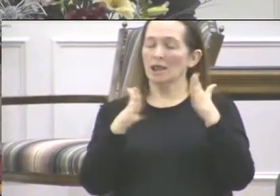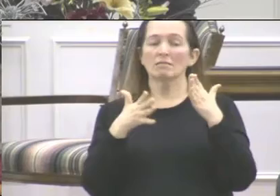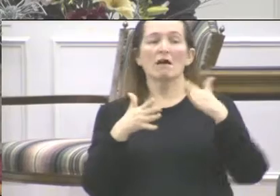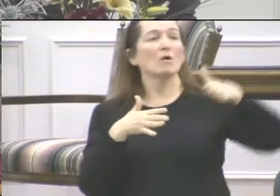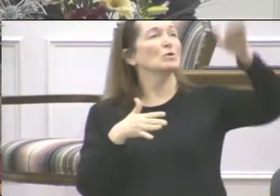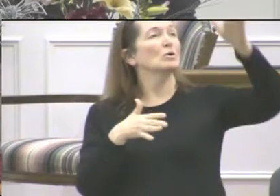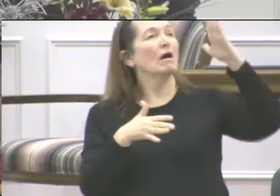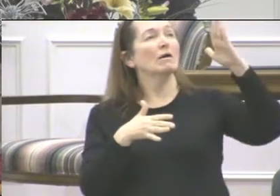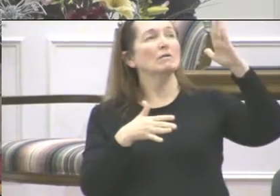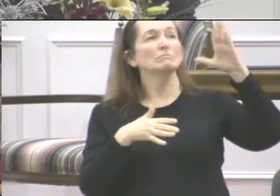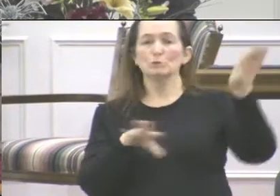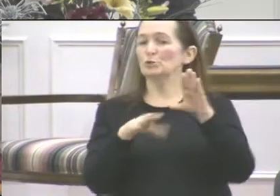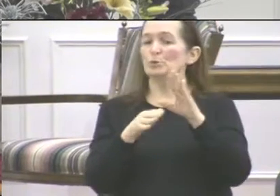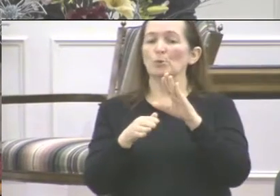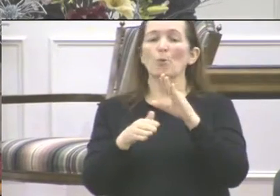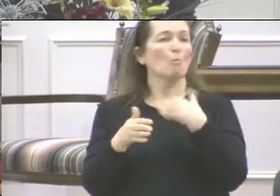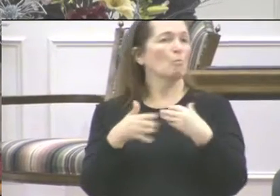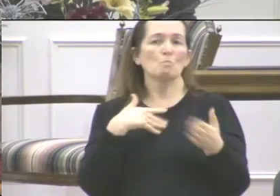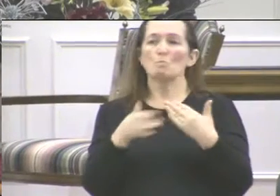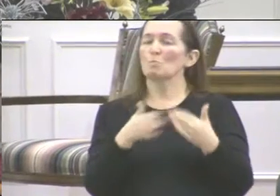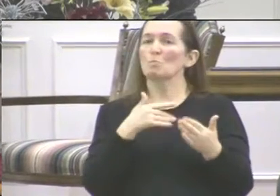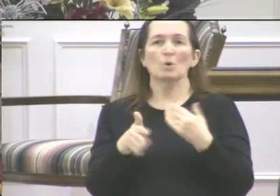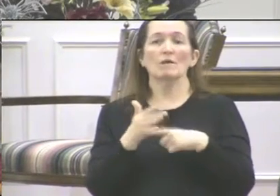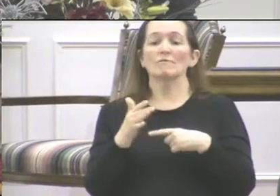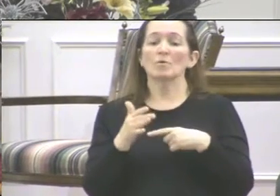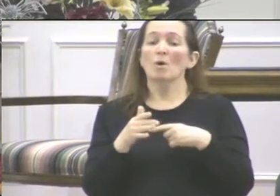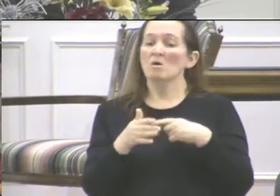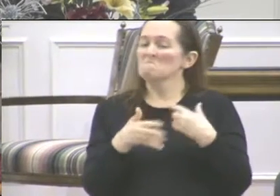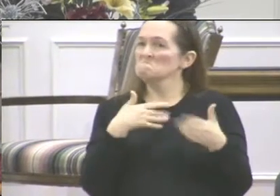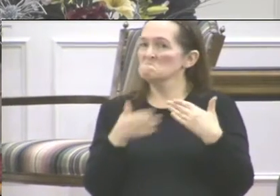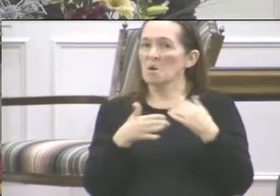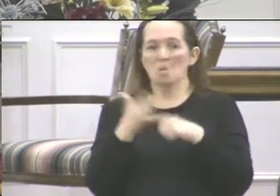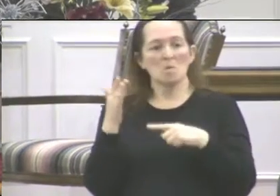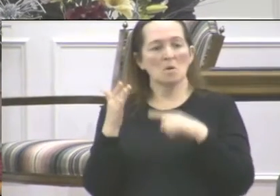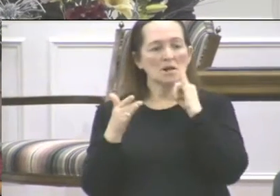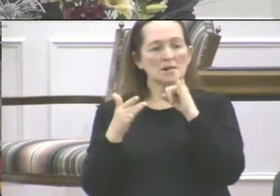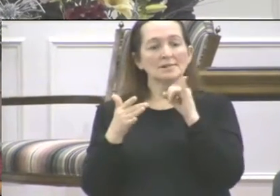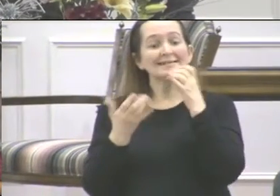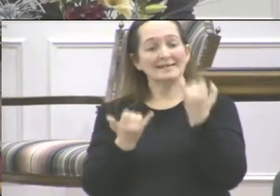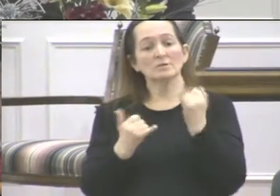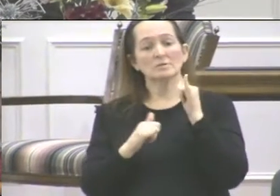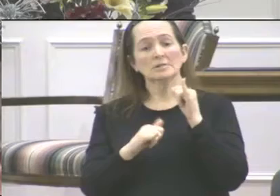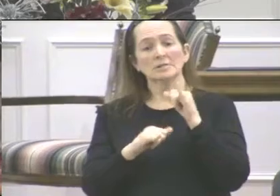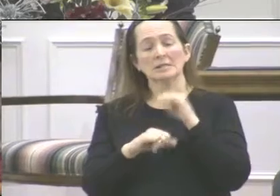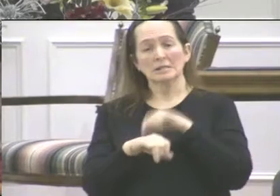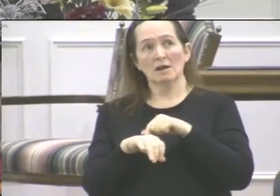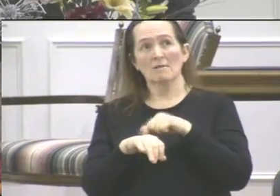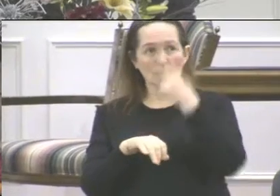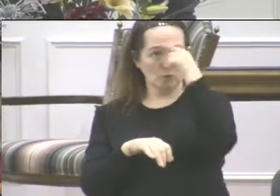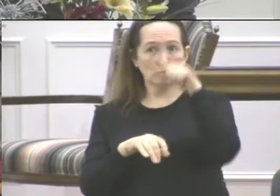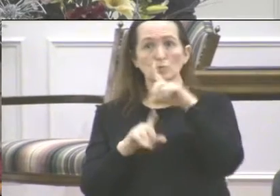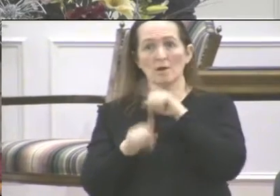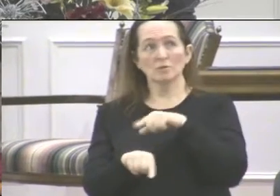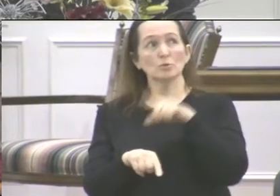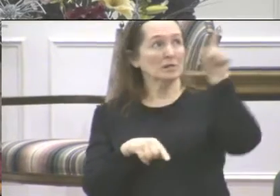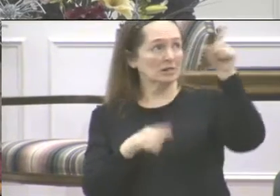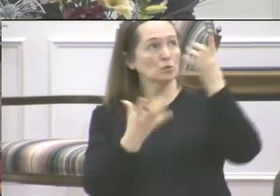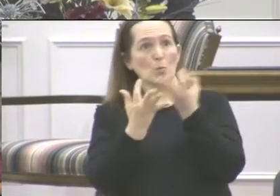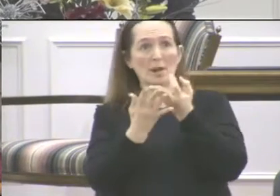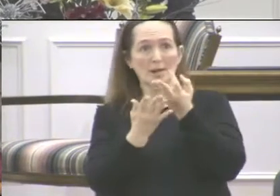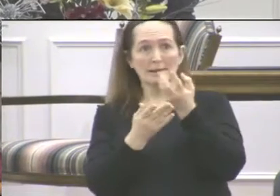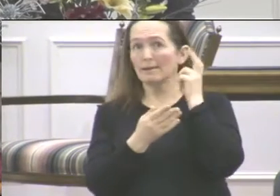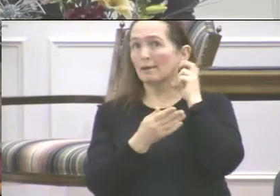Whatever it is, now is the time for you. What are you going to tell God? He is waiting to hear from you this